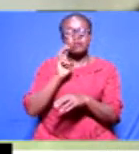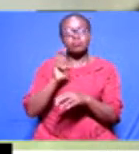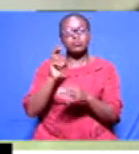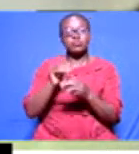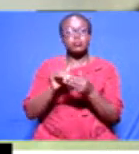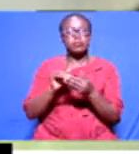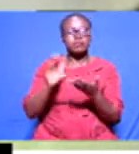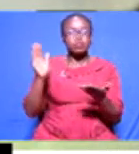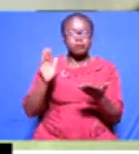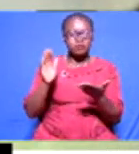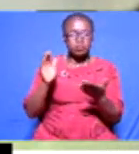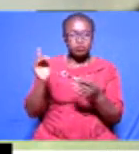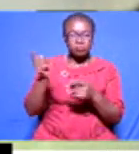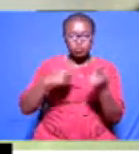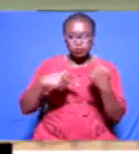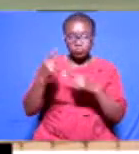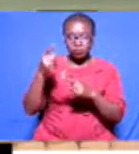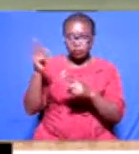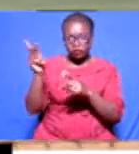stint in professional tennis.